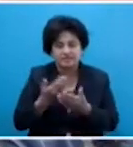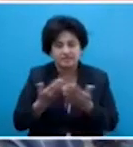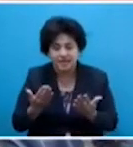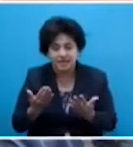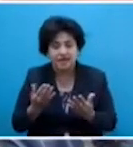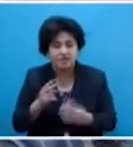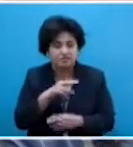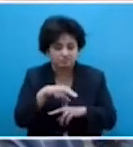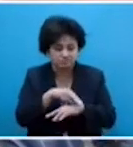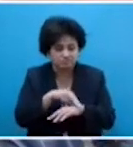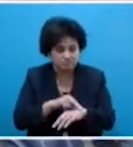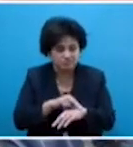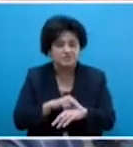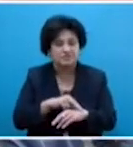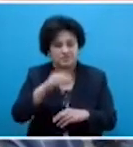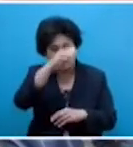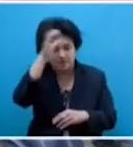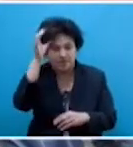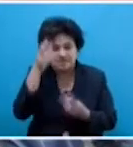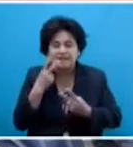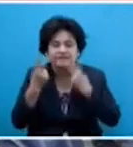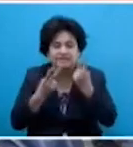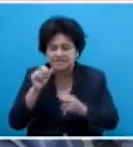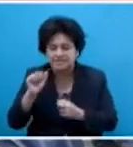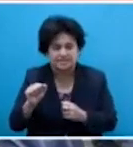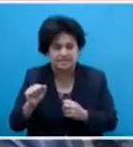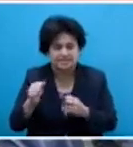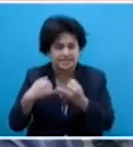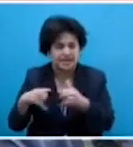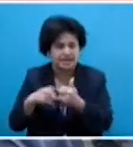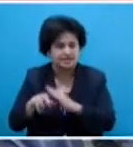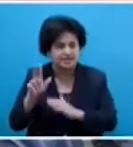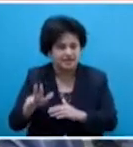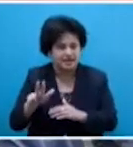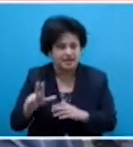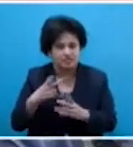island has dramatically changed life in his community for the better.